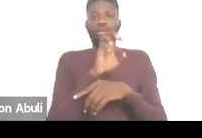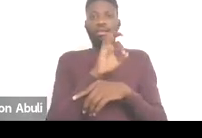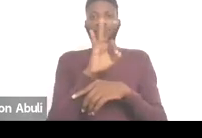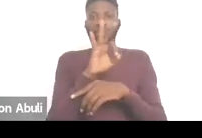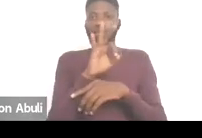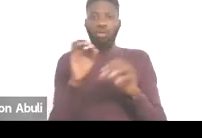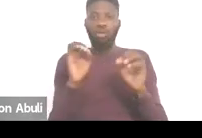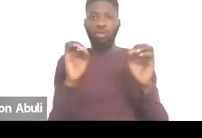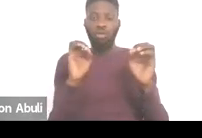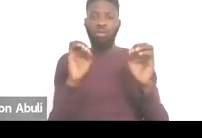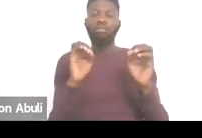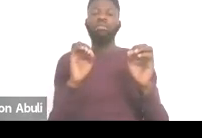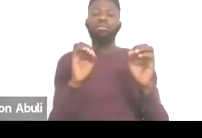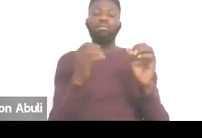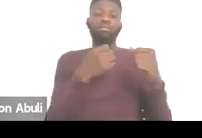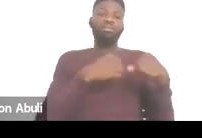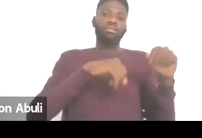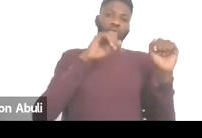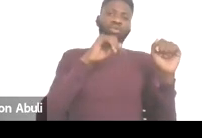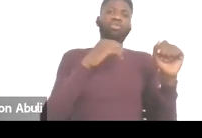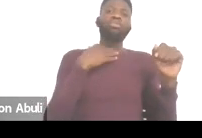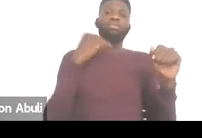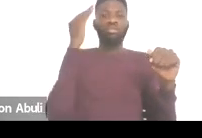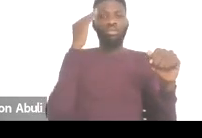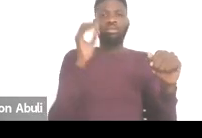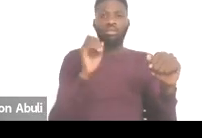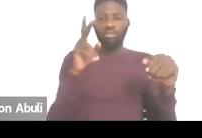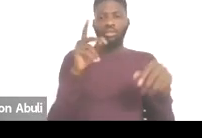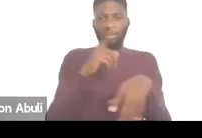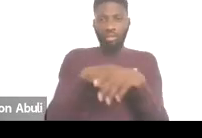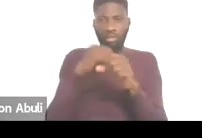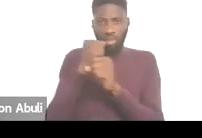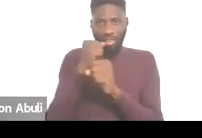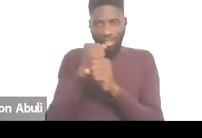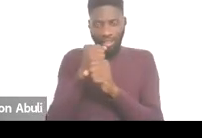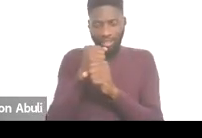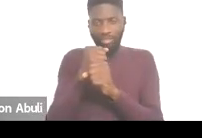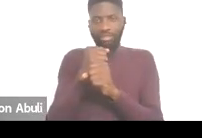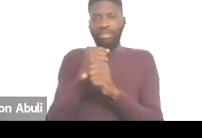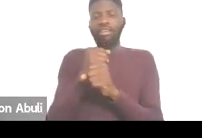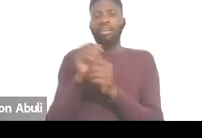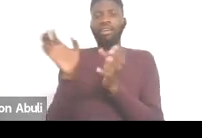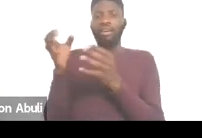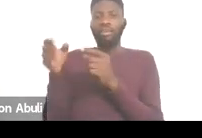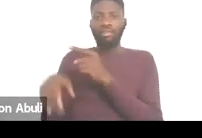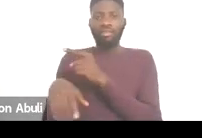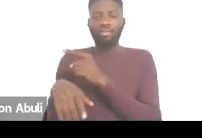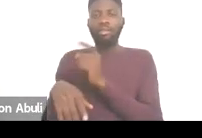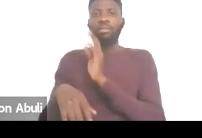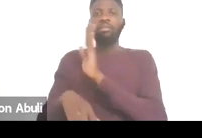out, while Martin was working at Nyumbani, what was his work etiquette